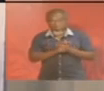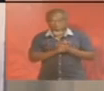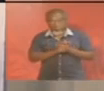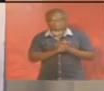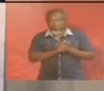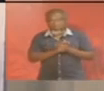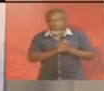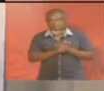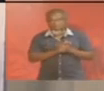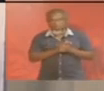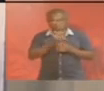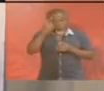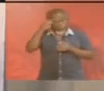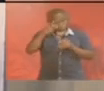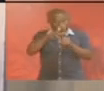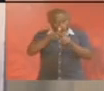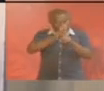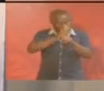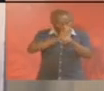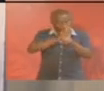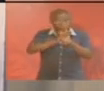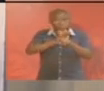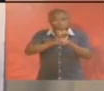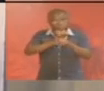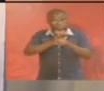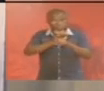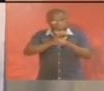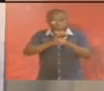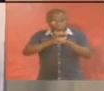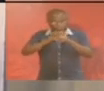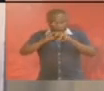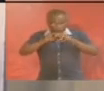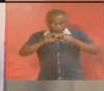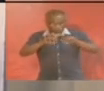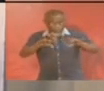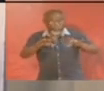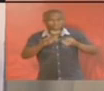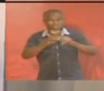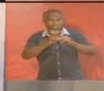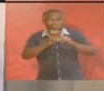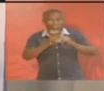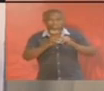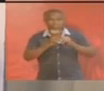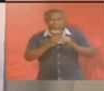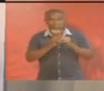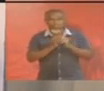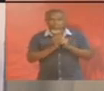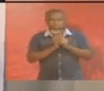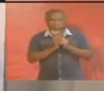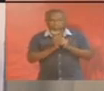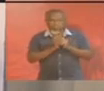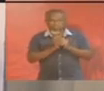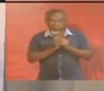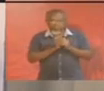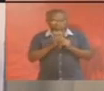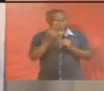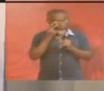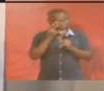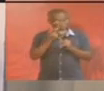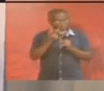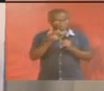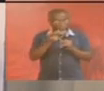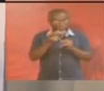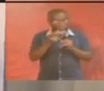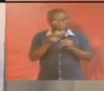that for the COVID-19 causing virus, that SARS coronavirus 2, this virus does